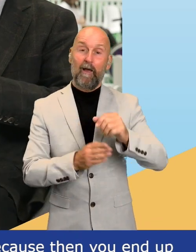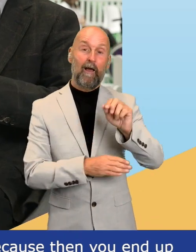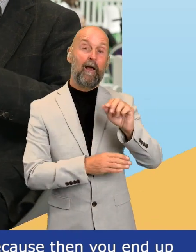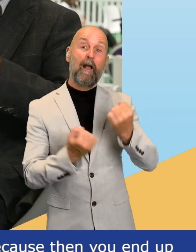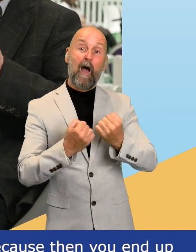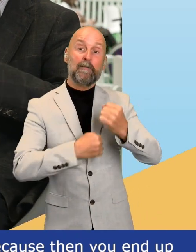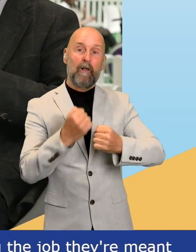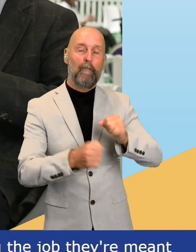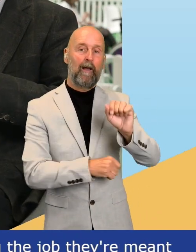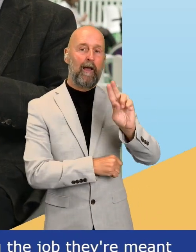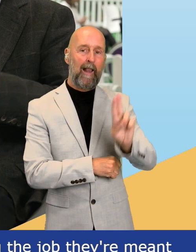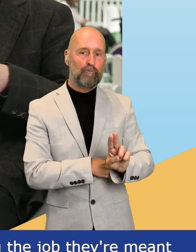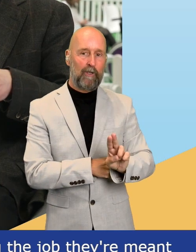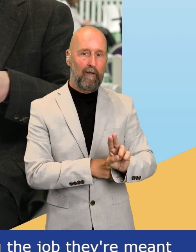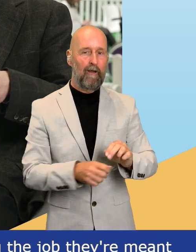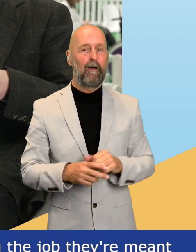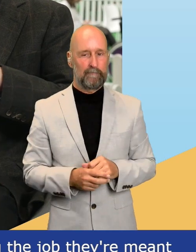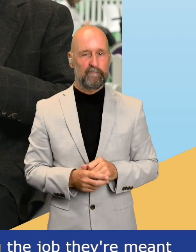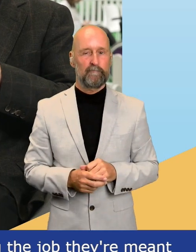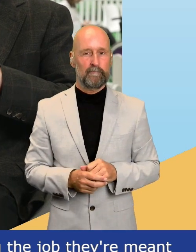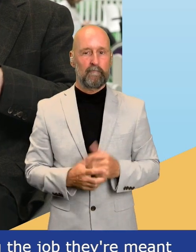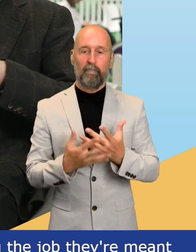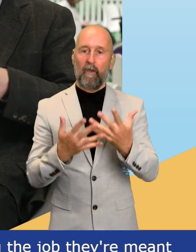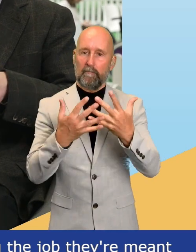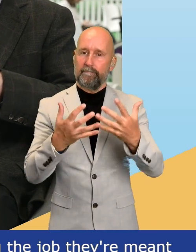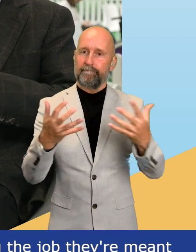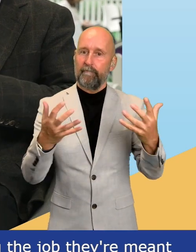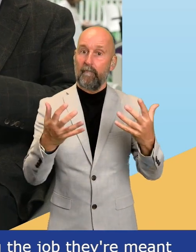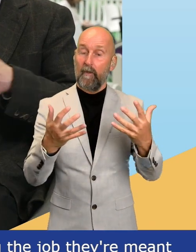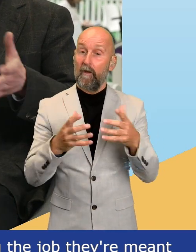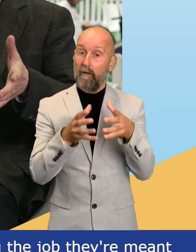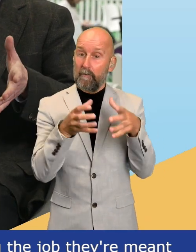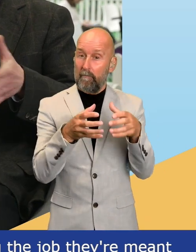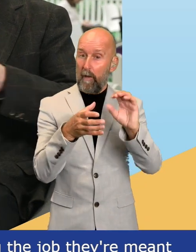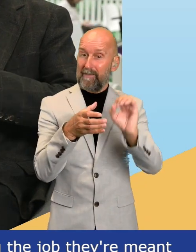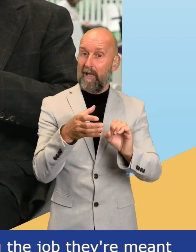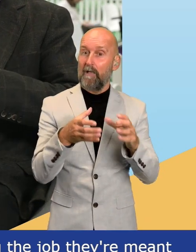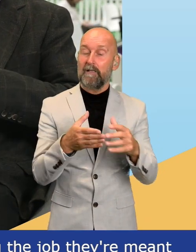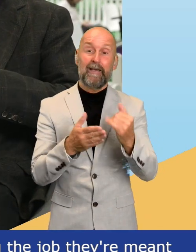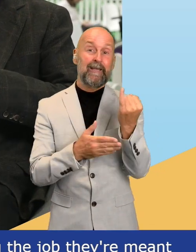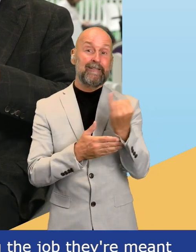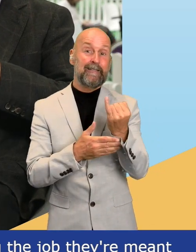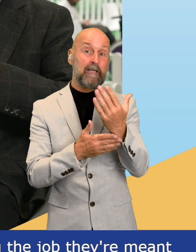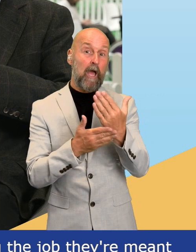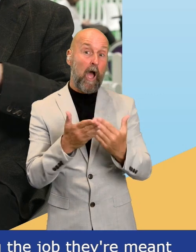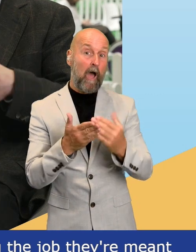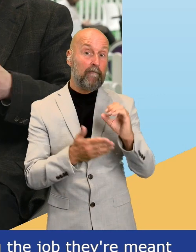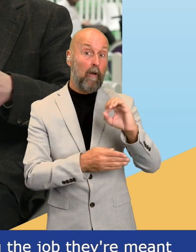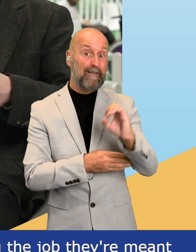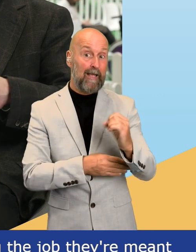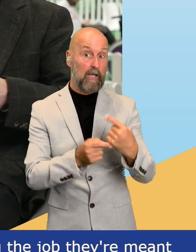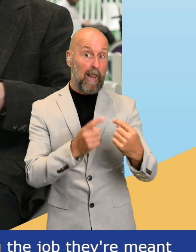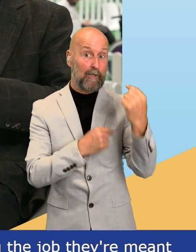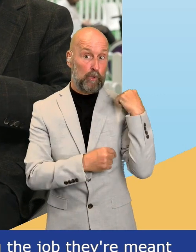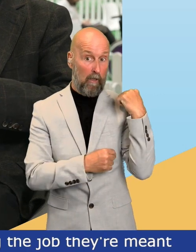cars. Obviously, electric cars, still, a relatively small portion of the market, but 16.5% last year, and